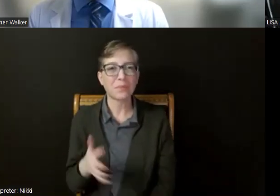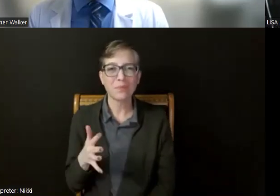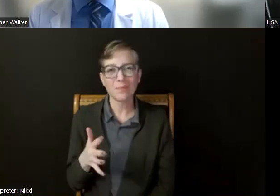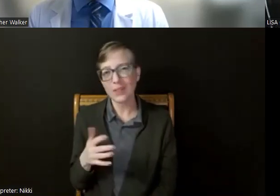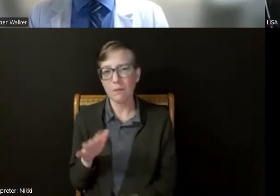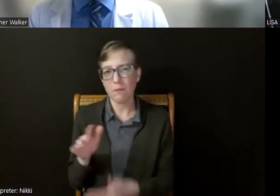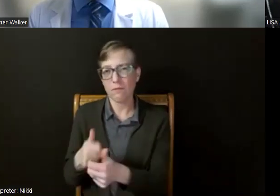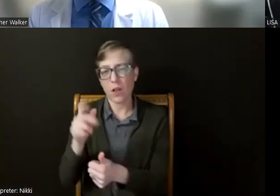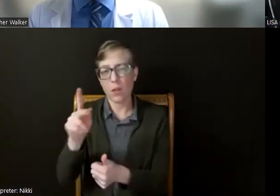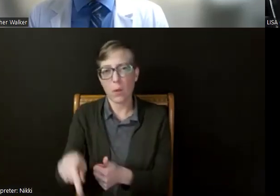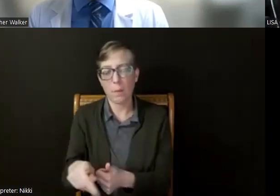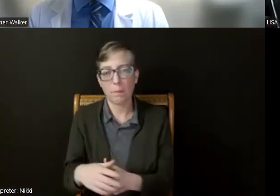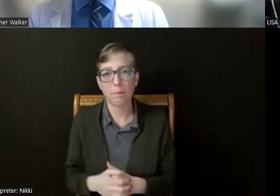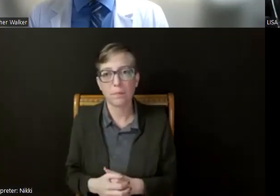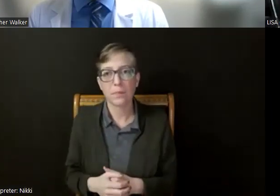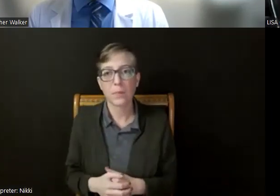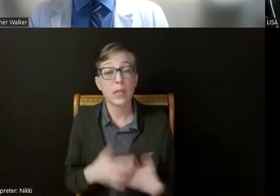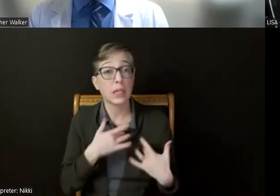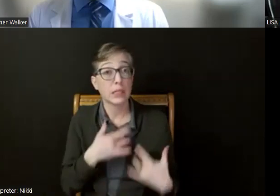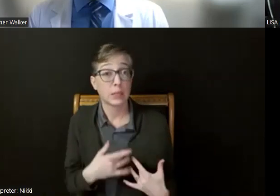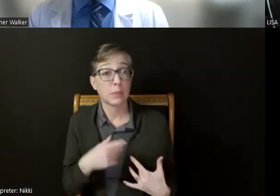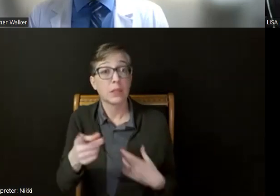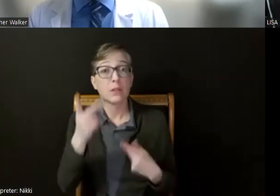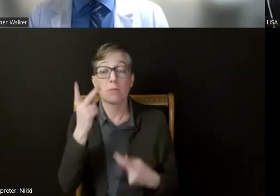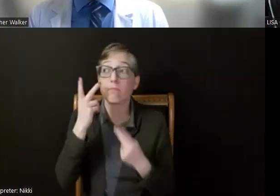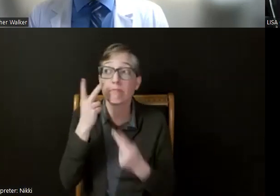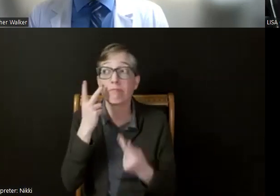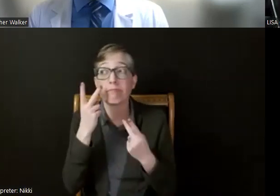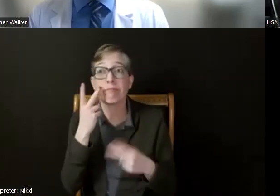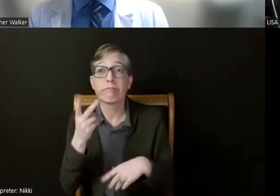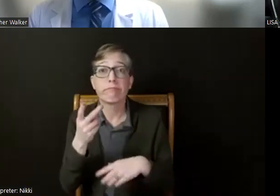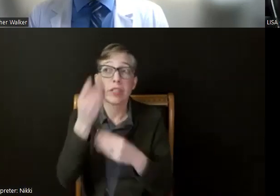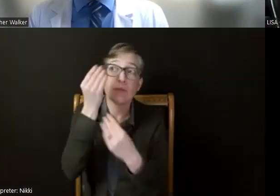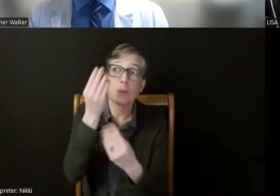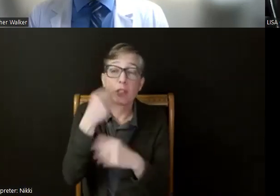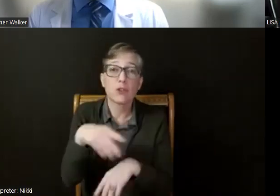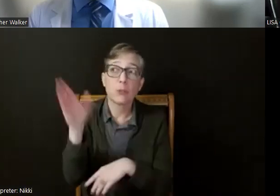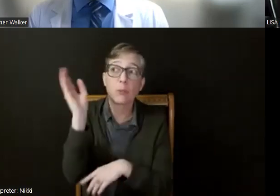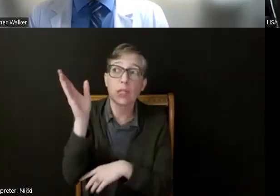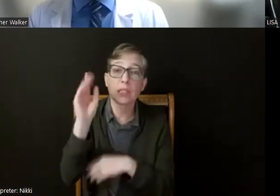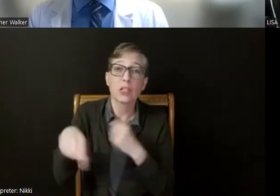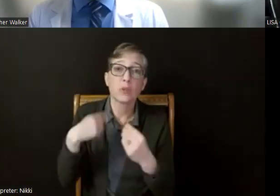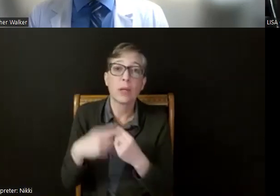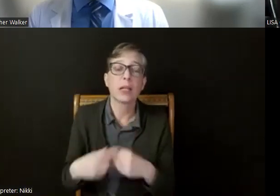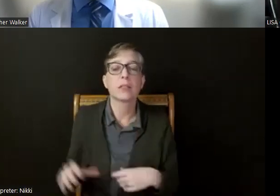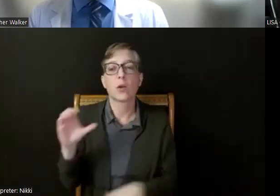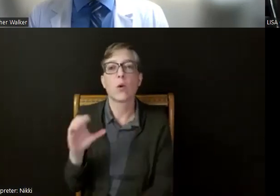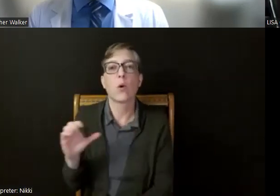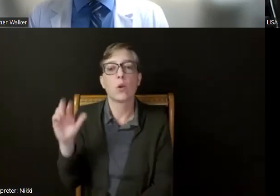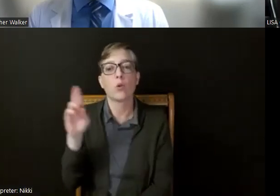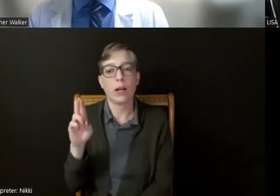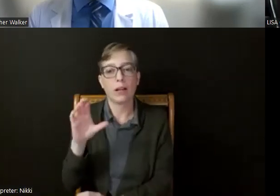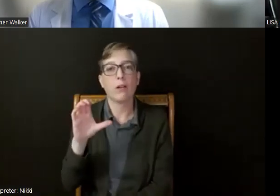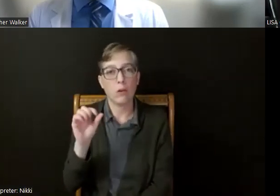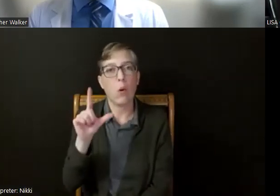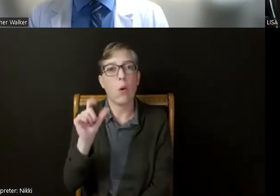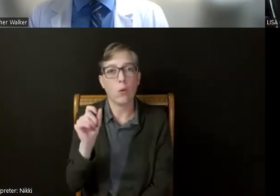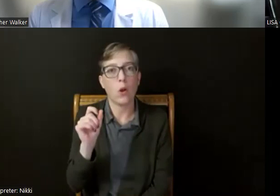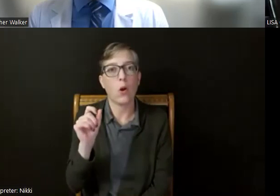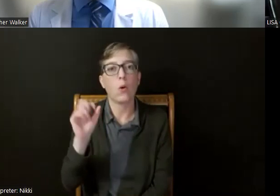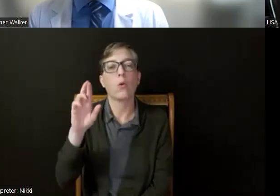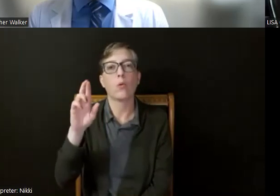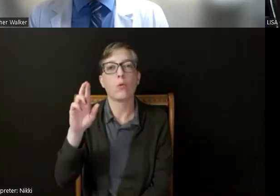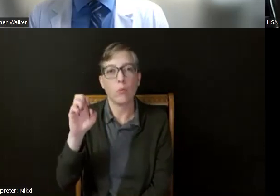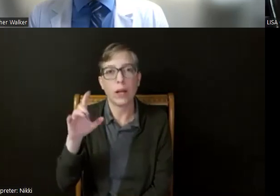one. So usually when you're seeing information or presentations on this, it's always colorectal lumped together. Is there